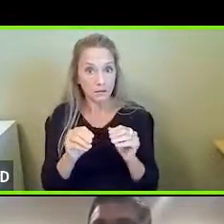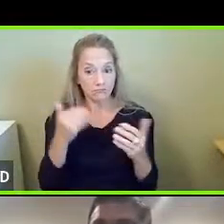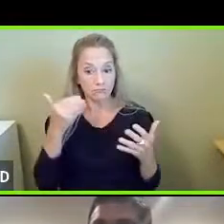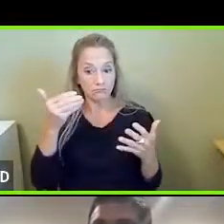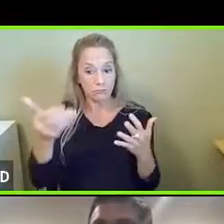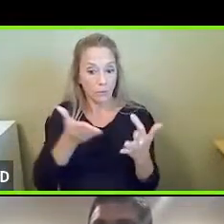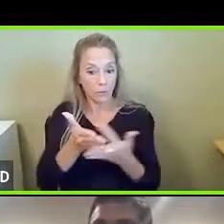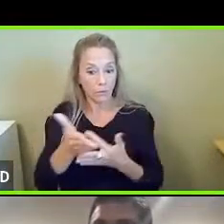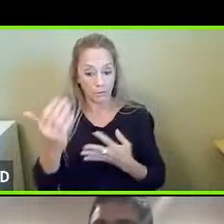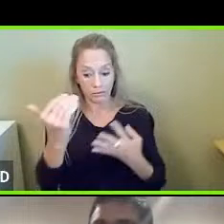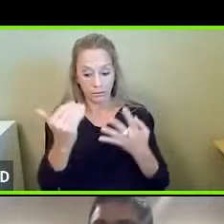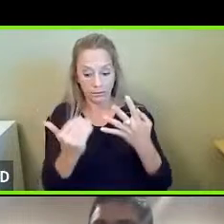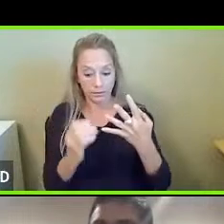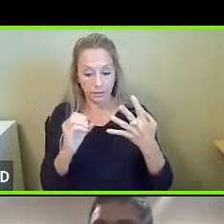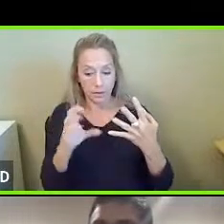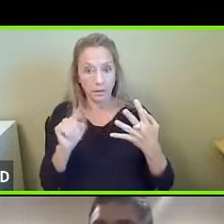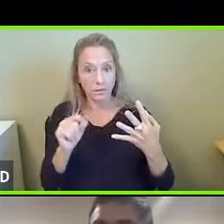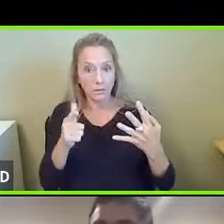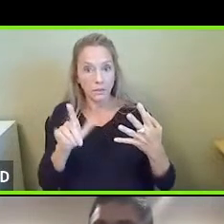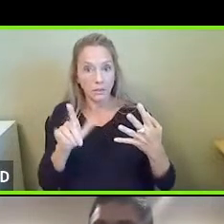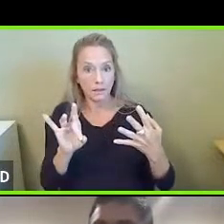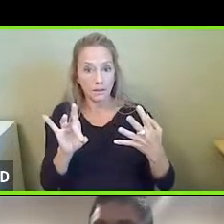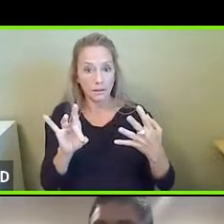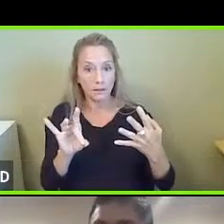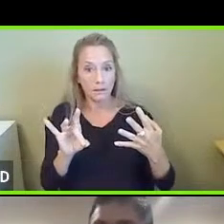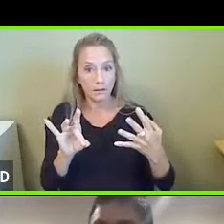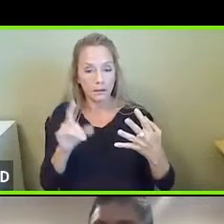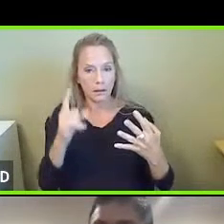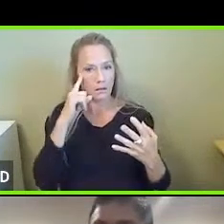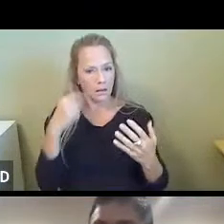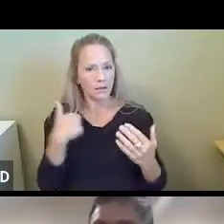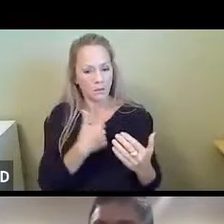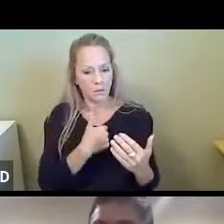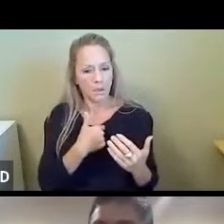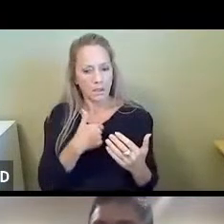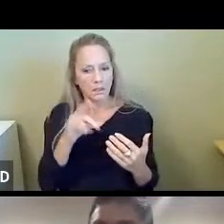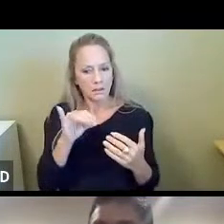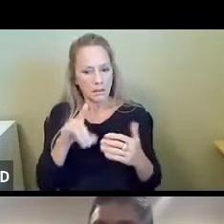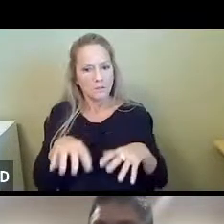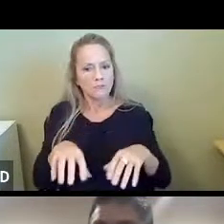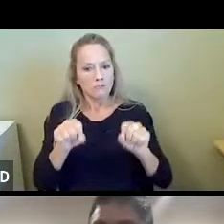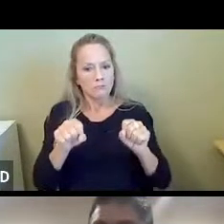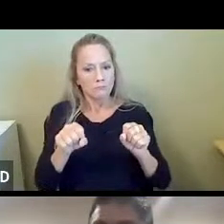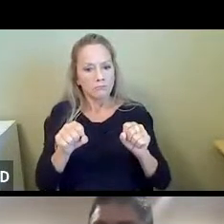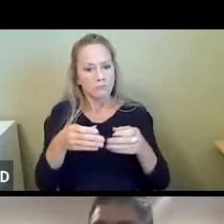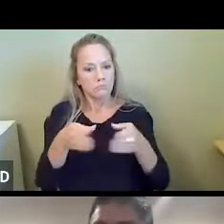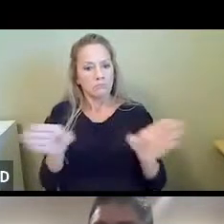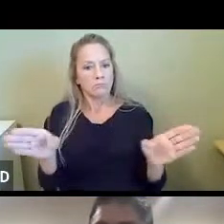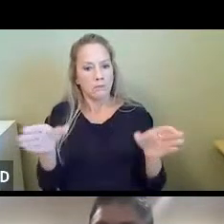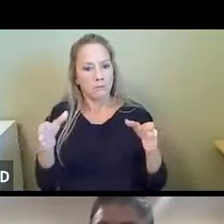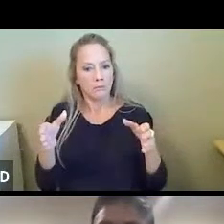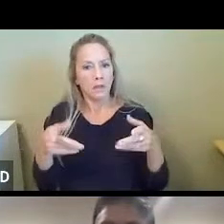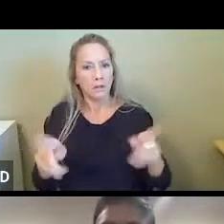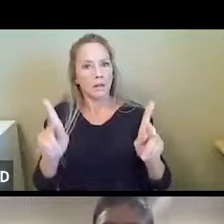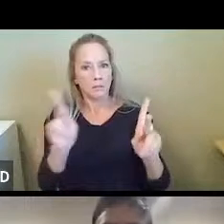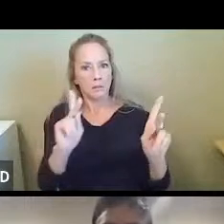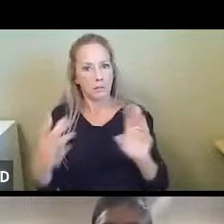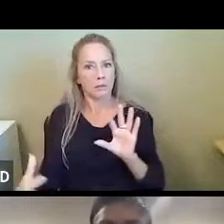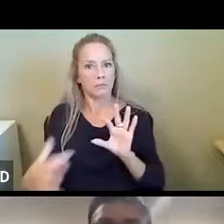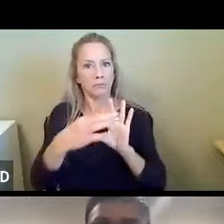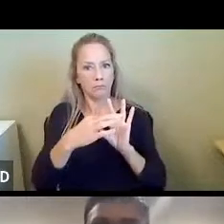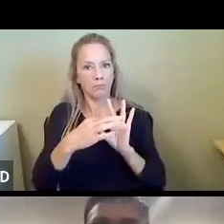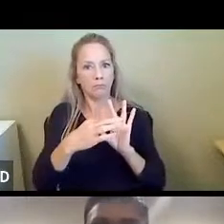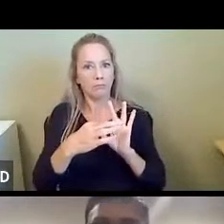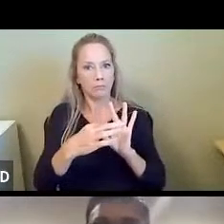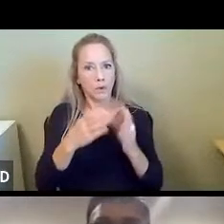to engineer something pretty acceptable in terms of the public forum via Zoom. And I think we